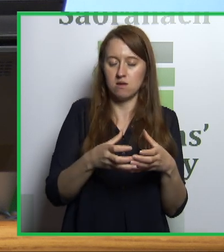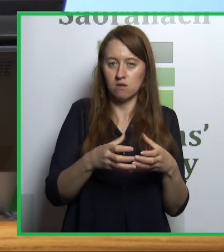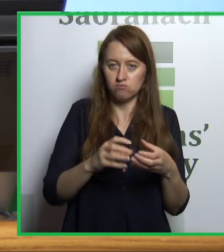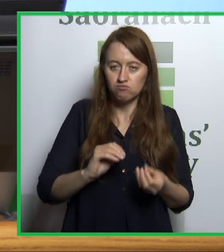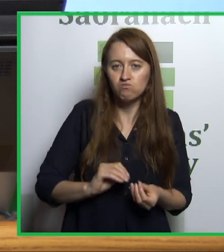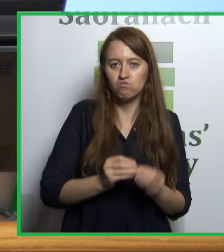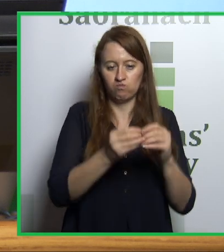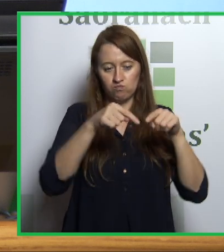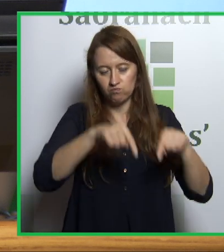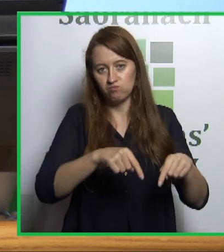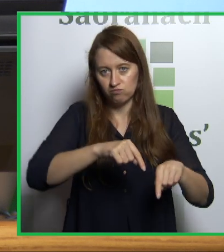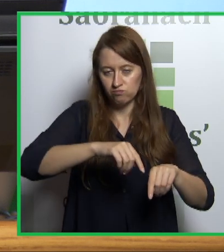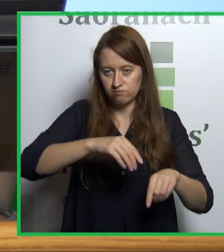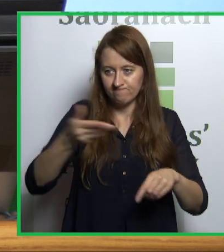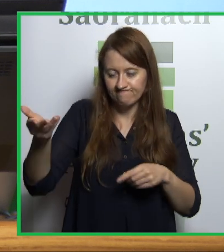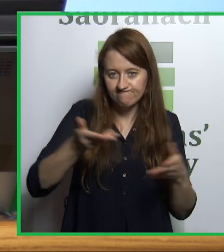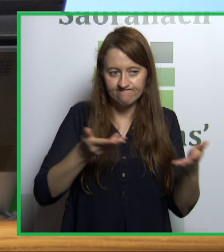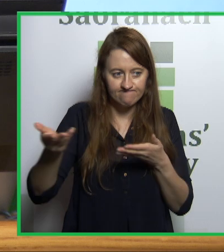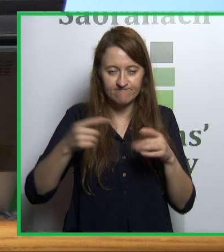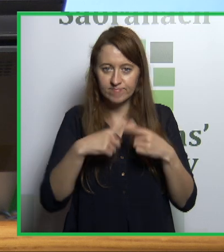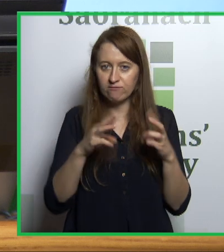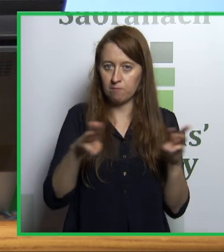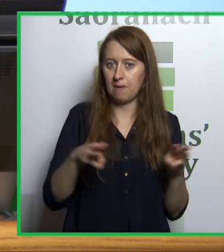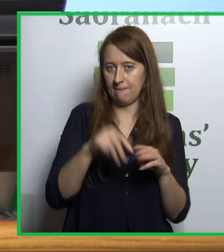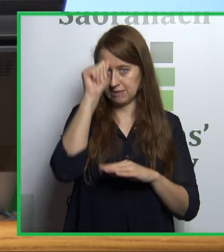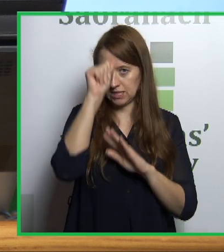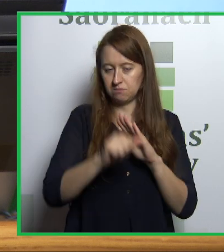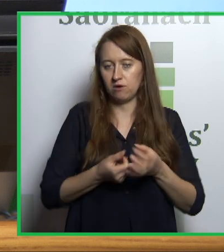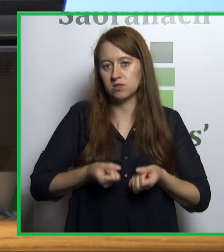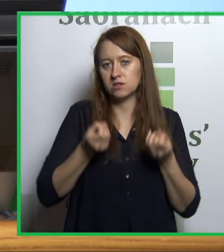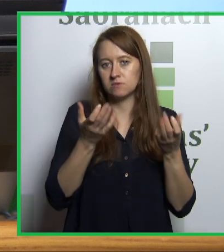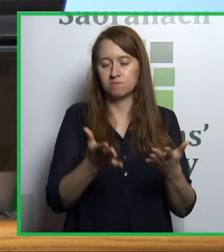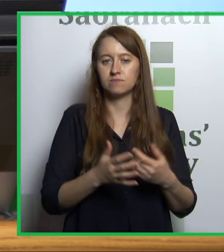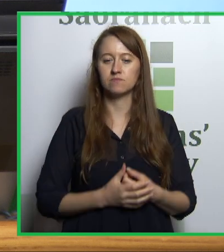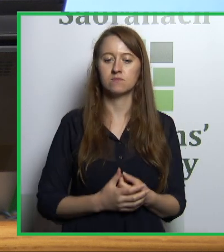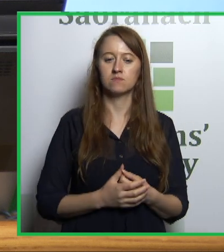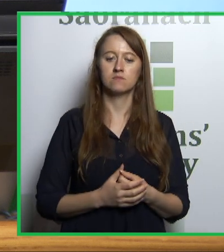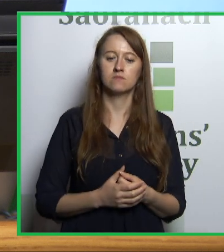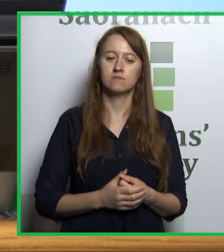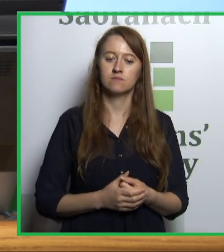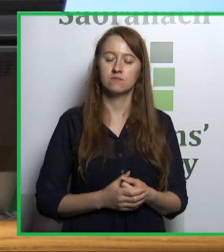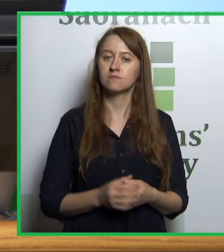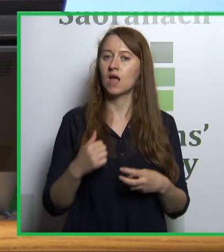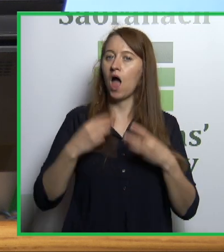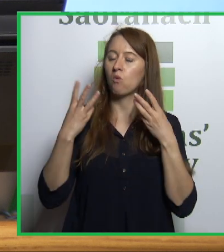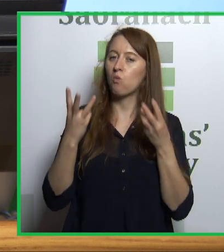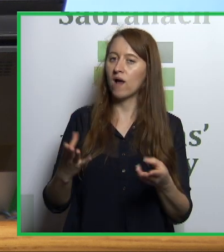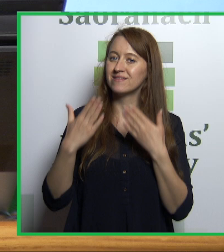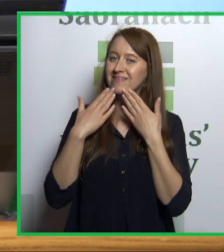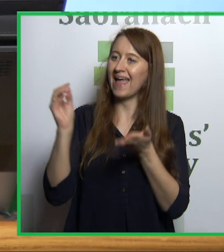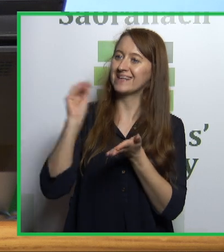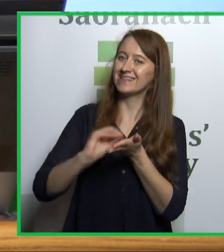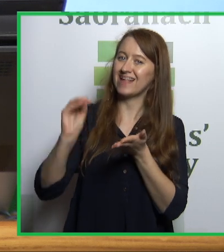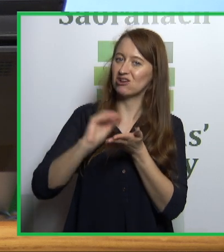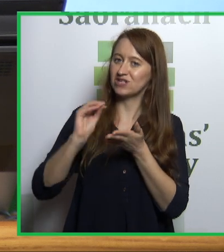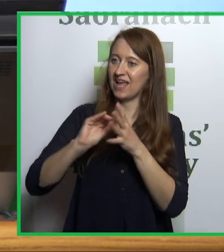forward the advocates and the people who've heard today talking. As always, I want to thank the Secretariat who had to